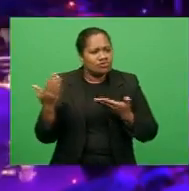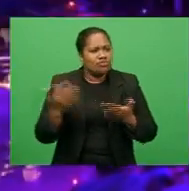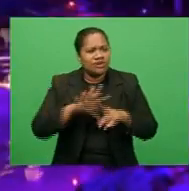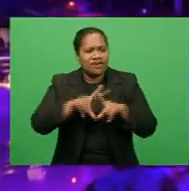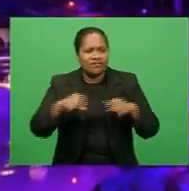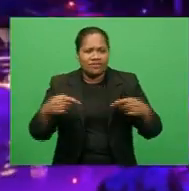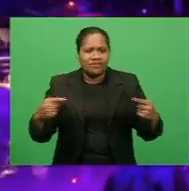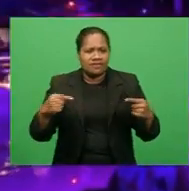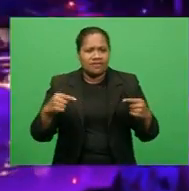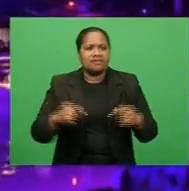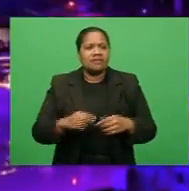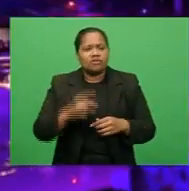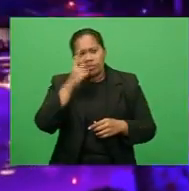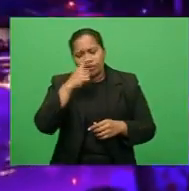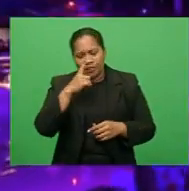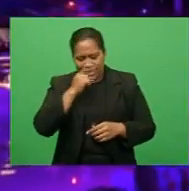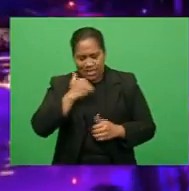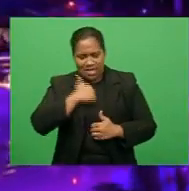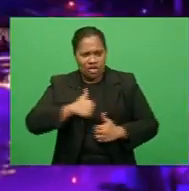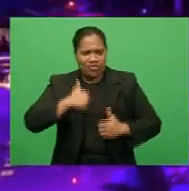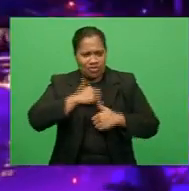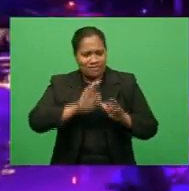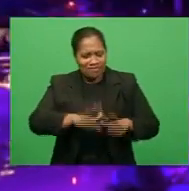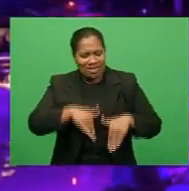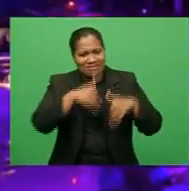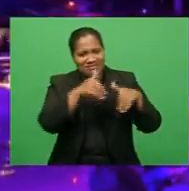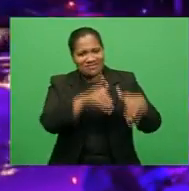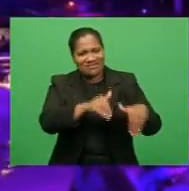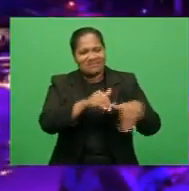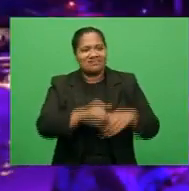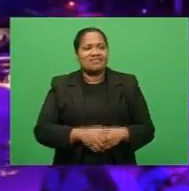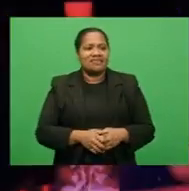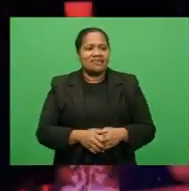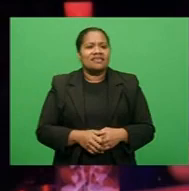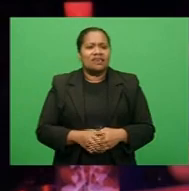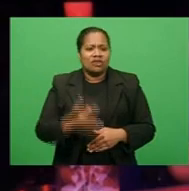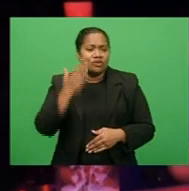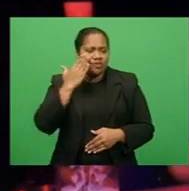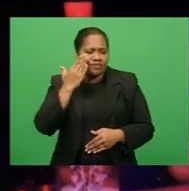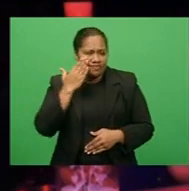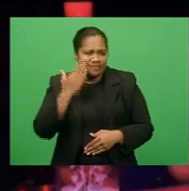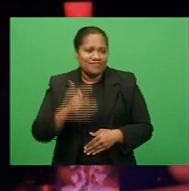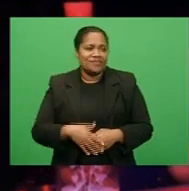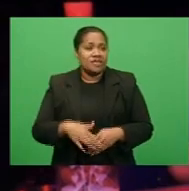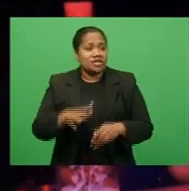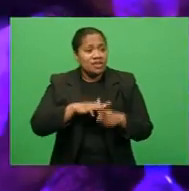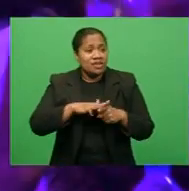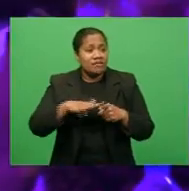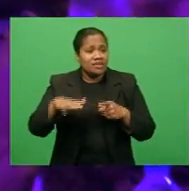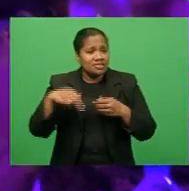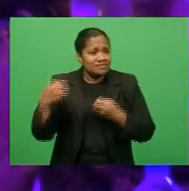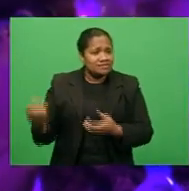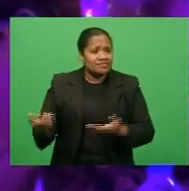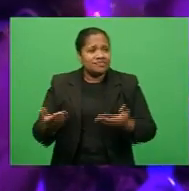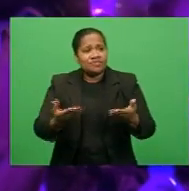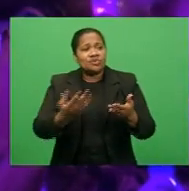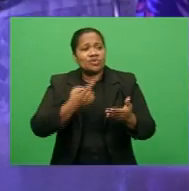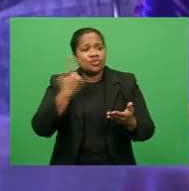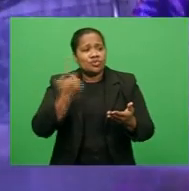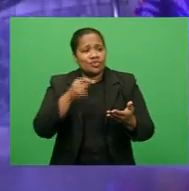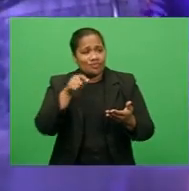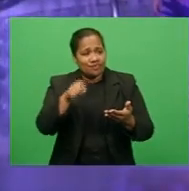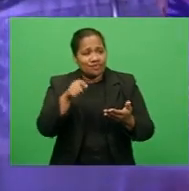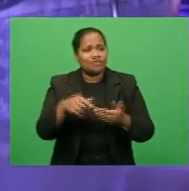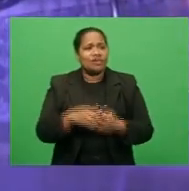so that people can enjoy and participate and be aware. The message being put across to those present